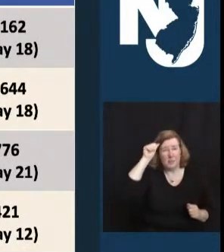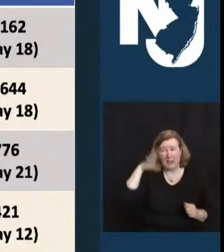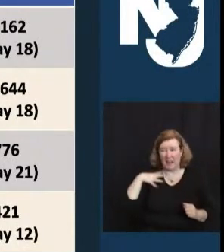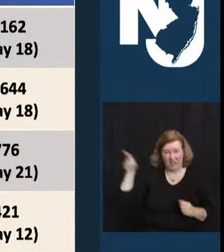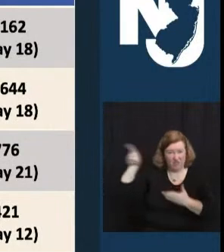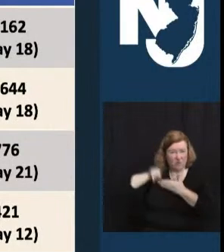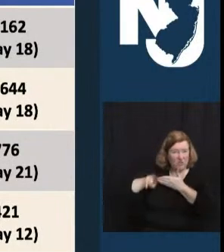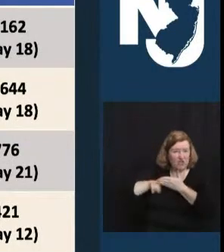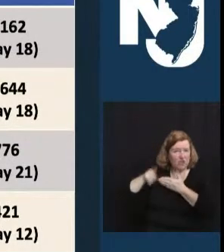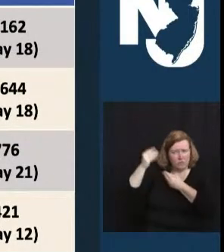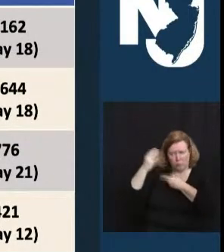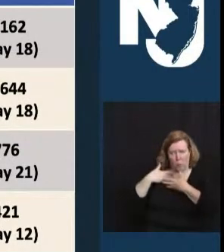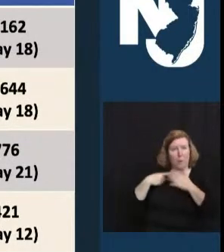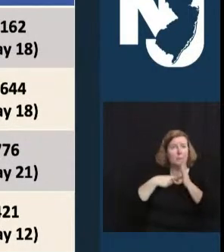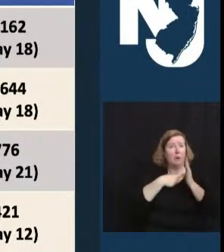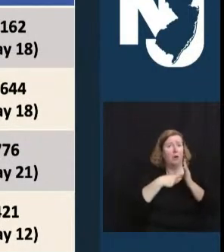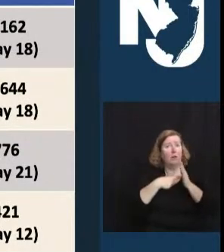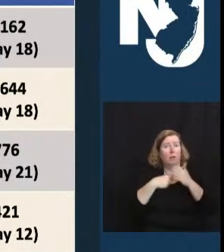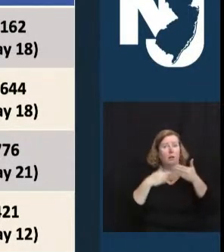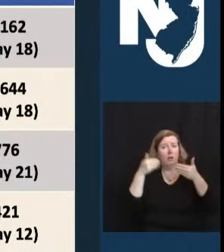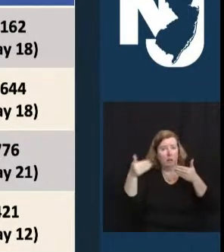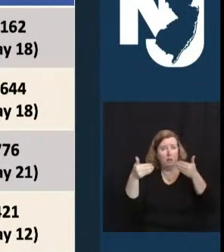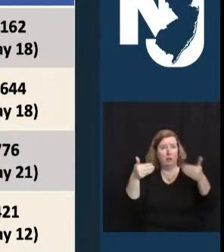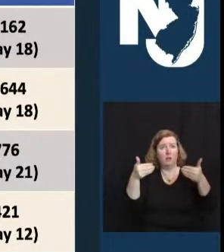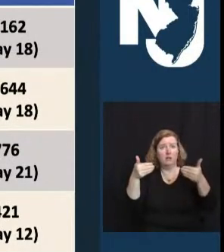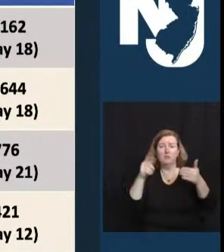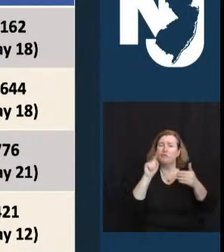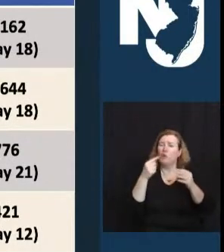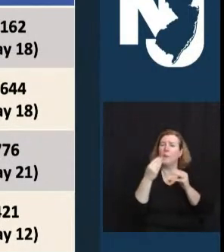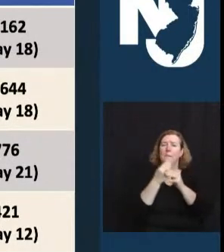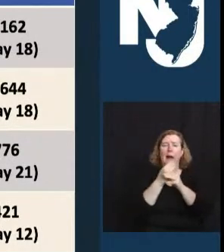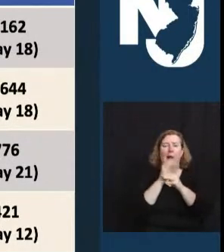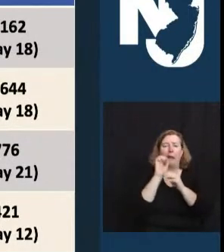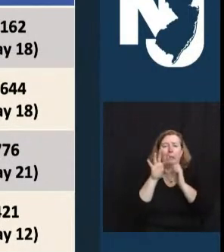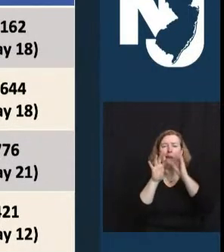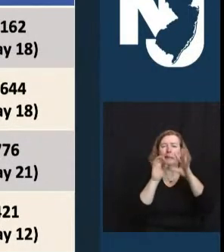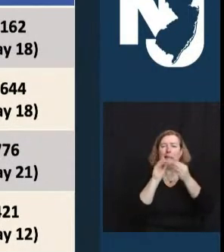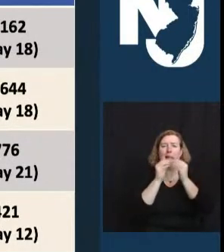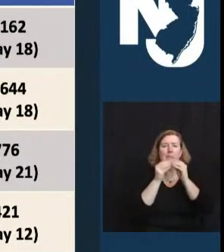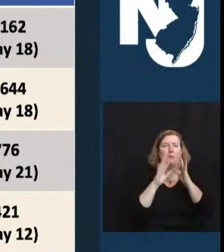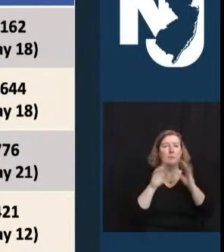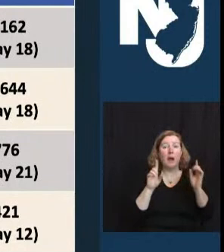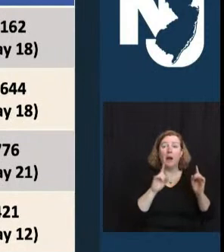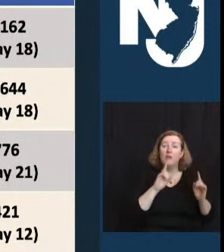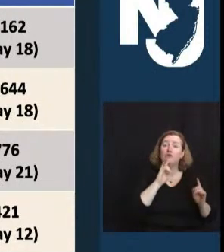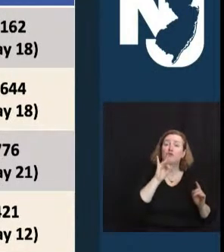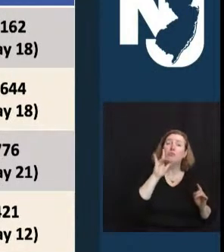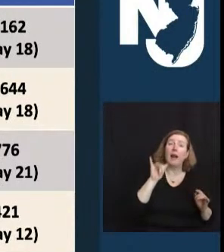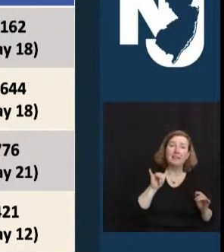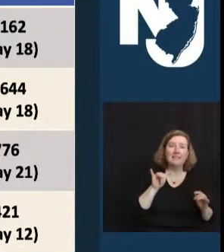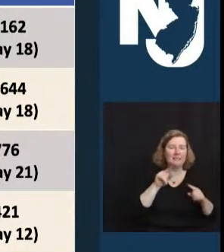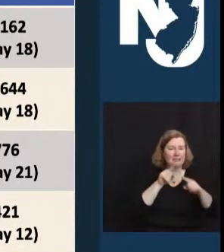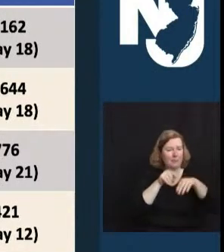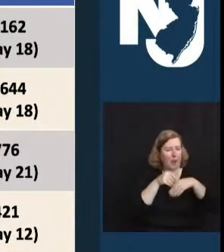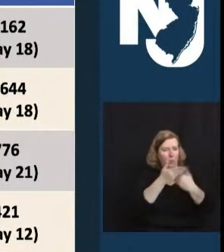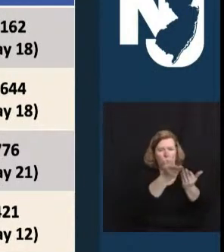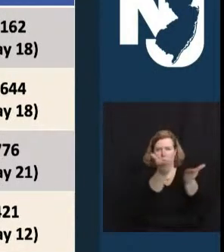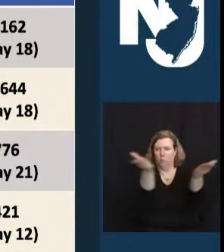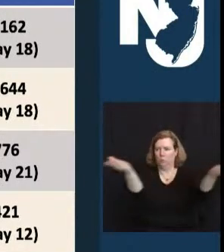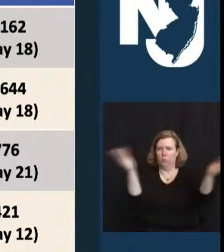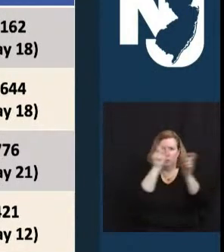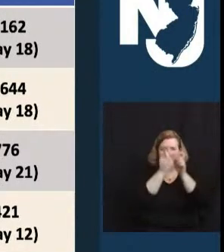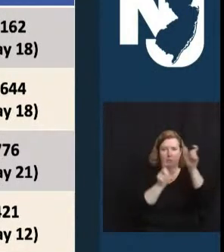but human behavior can bend these trajectories, good or bad. Let's hope it's for the good, folks. We need this one